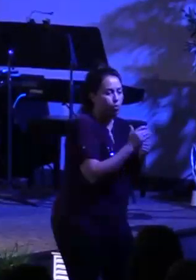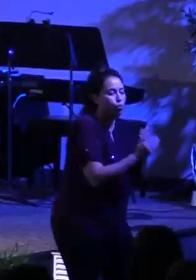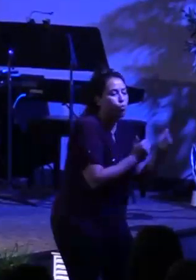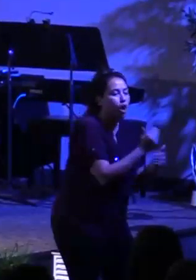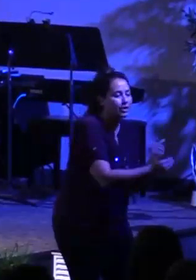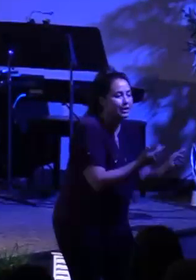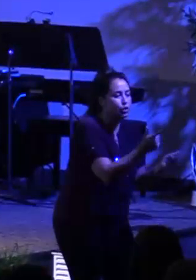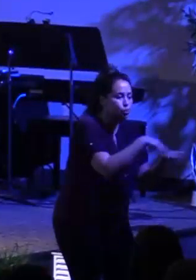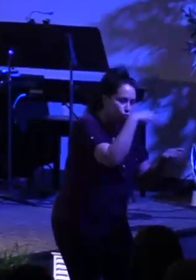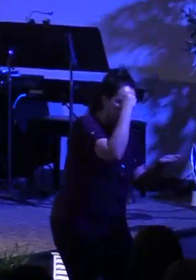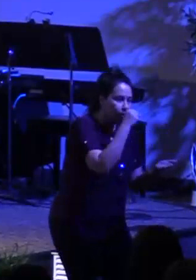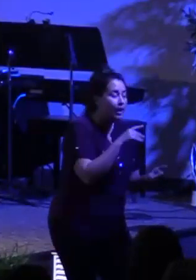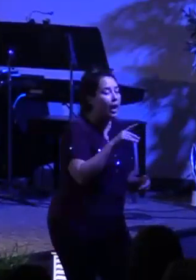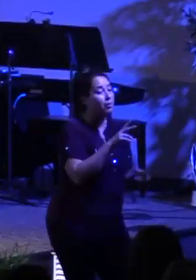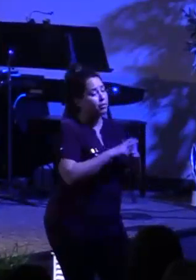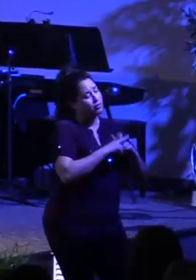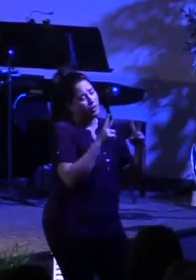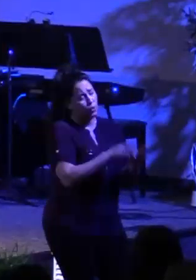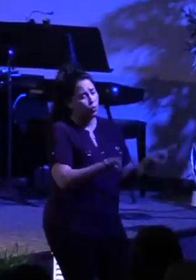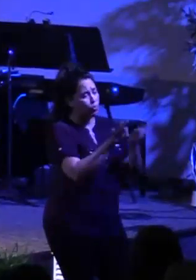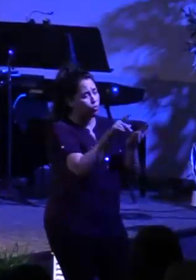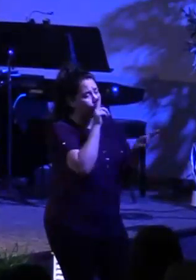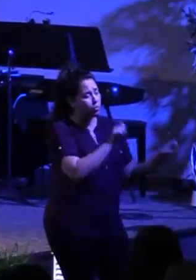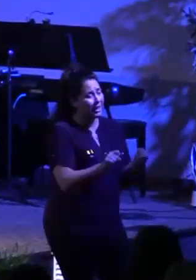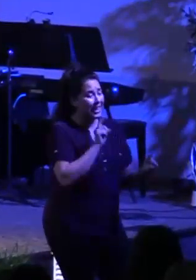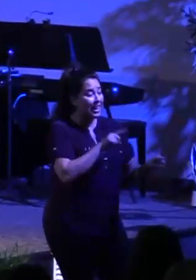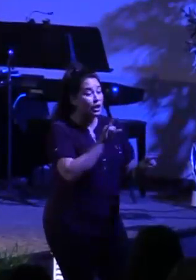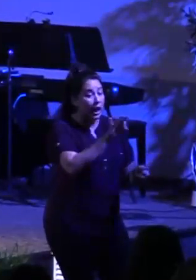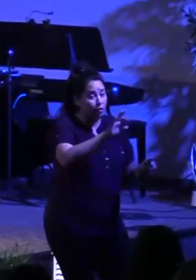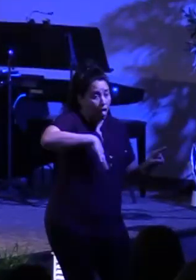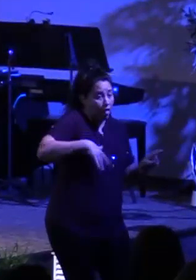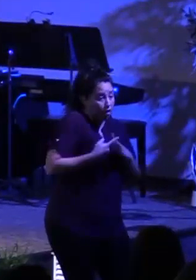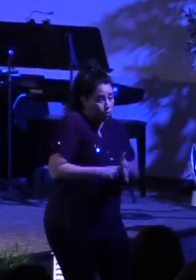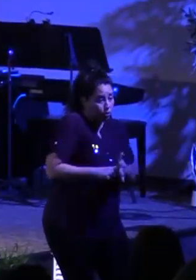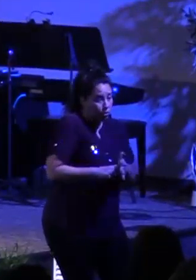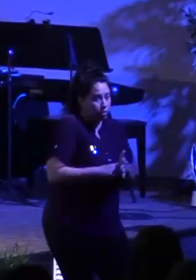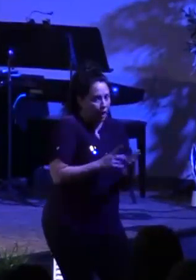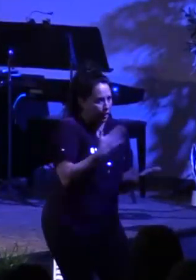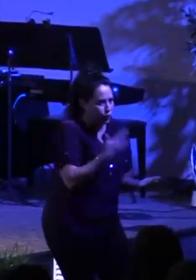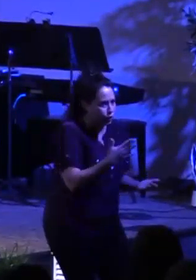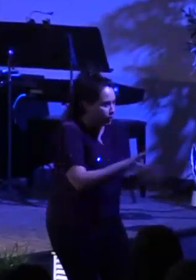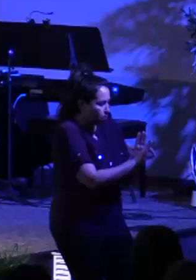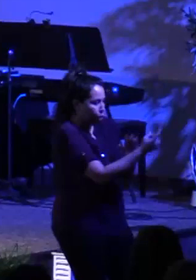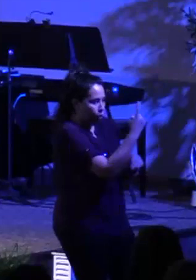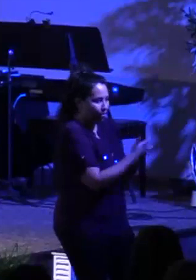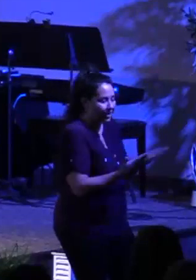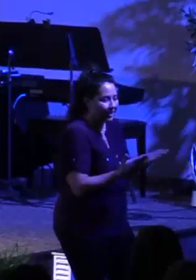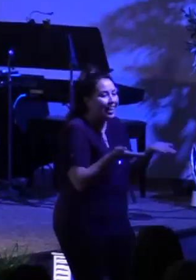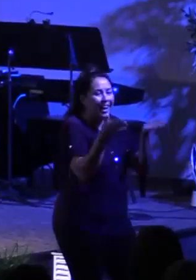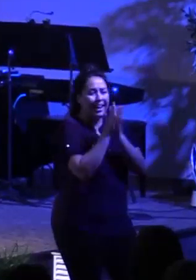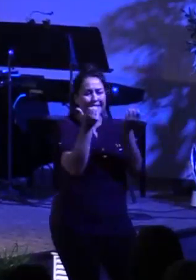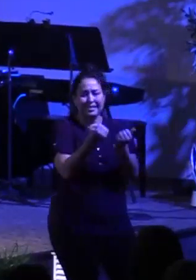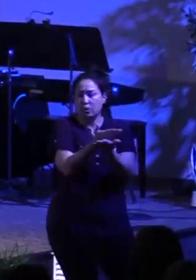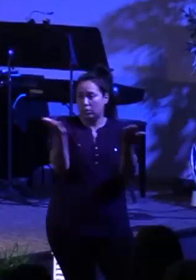It's a very important question to answer. If you haven't even started, that's great. Start with something. Pick one thing. Ask anybody in this